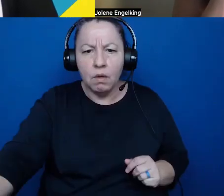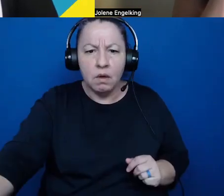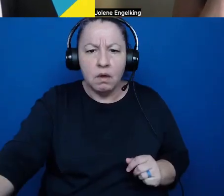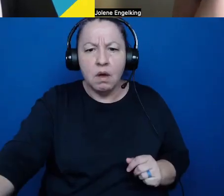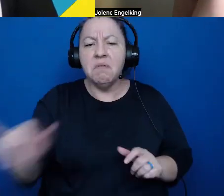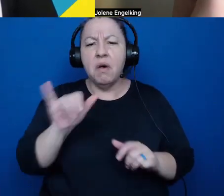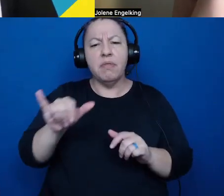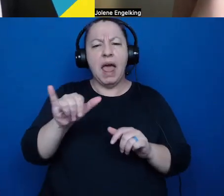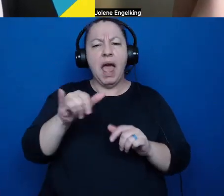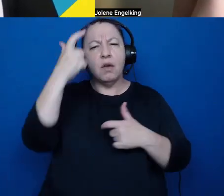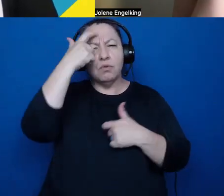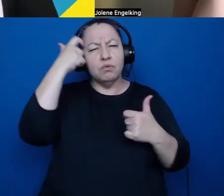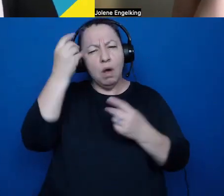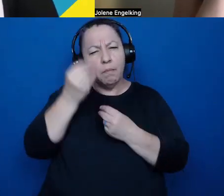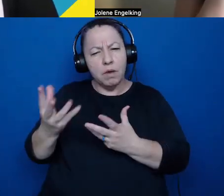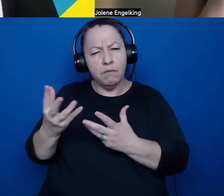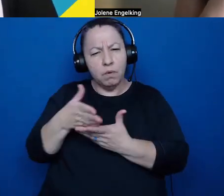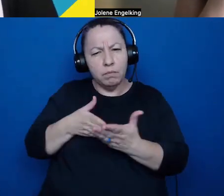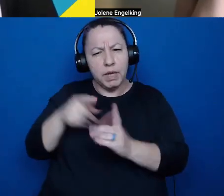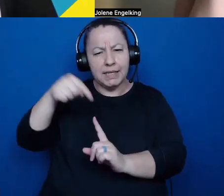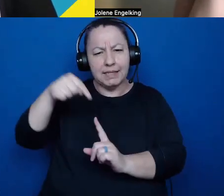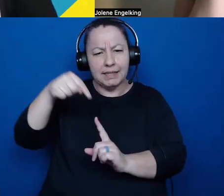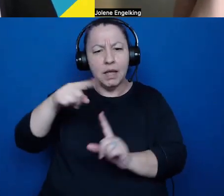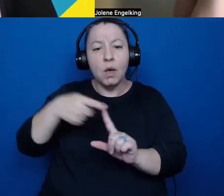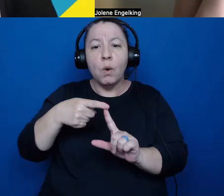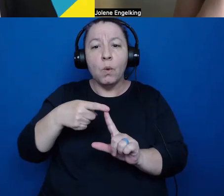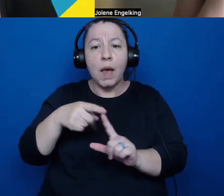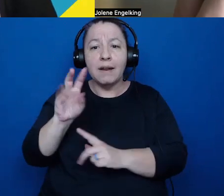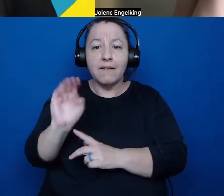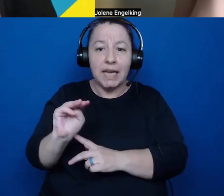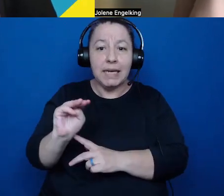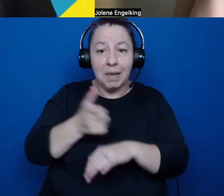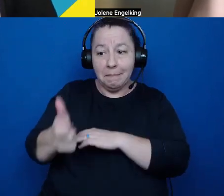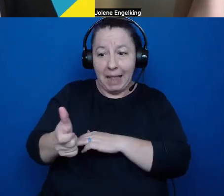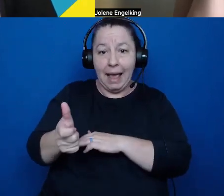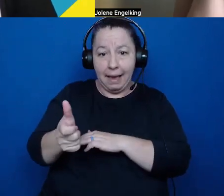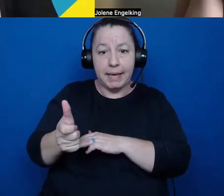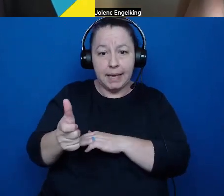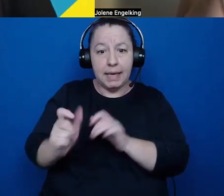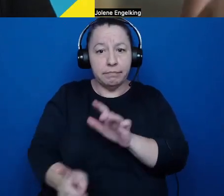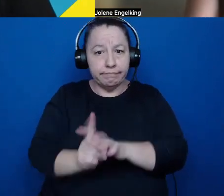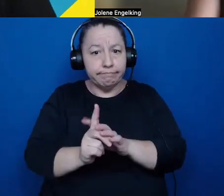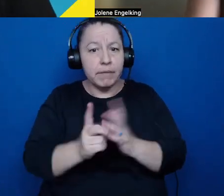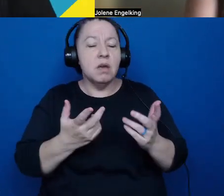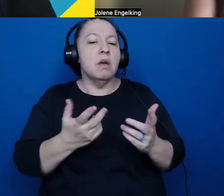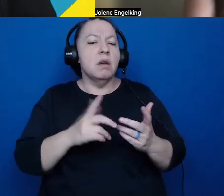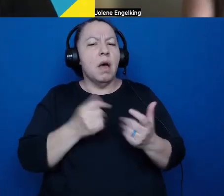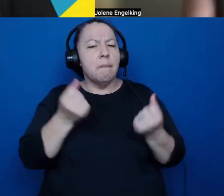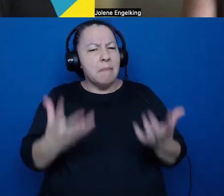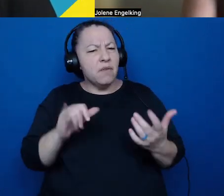trauma-informed piece, when victim blaming comes into place, you know, and a lot of those negative